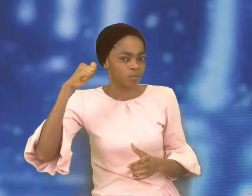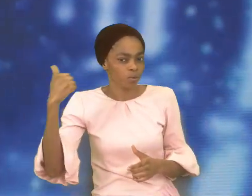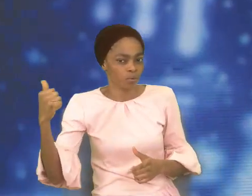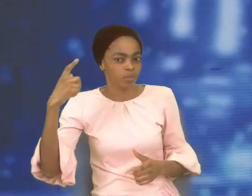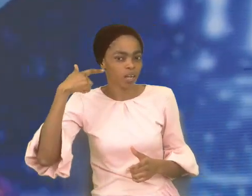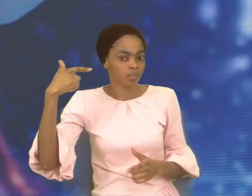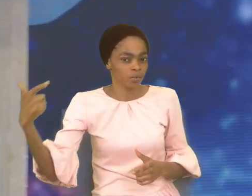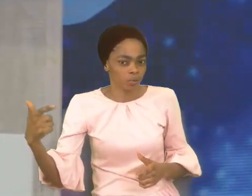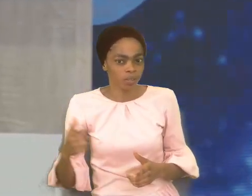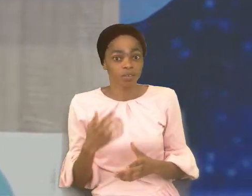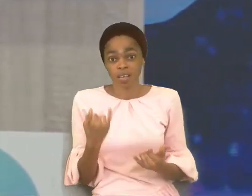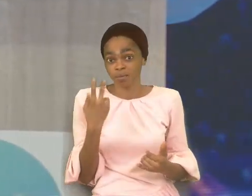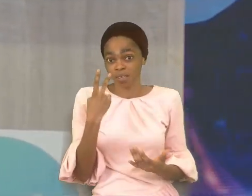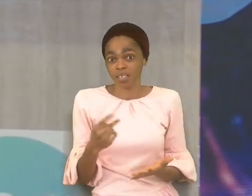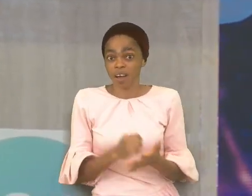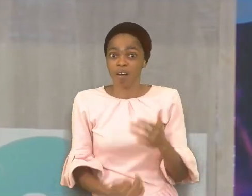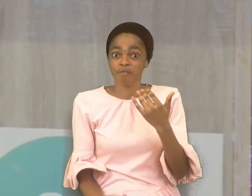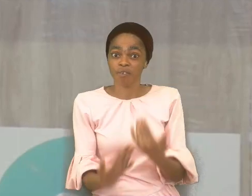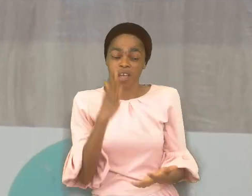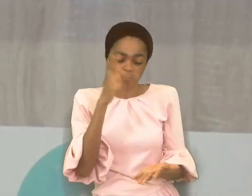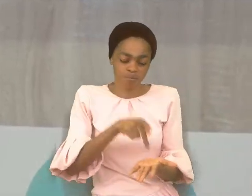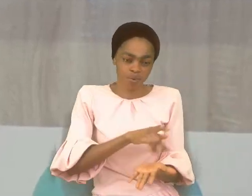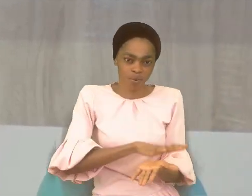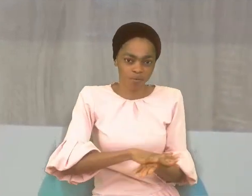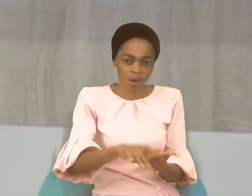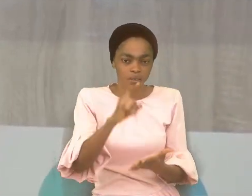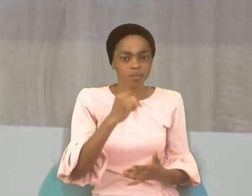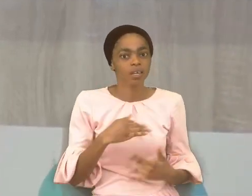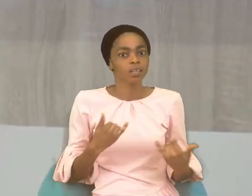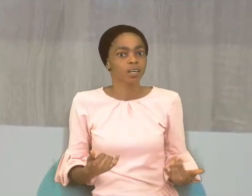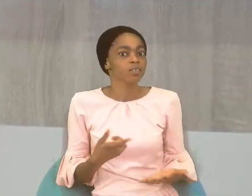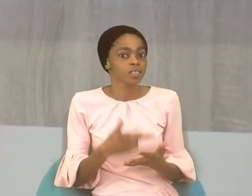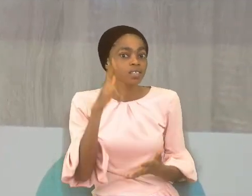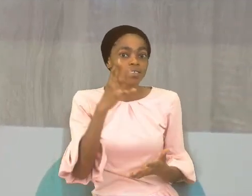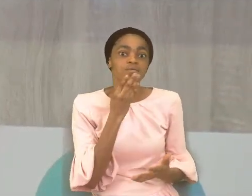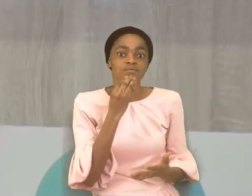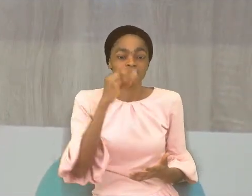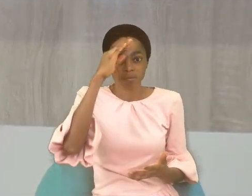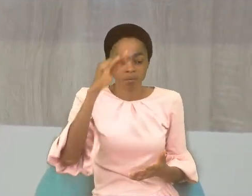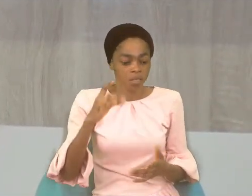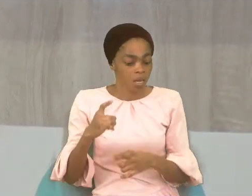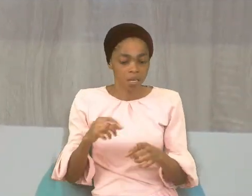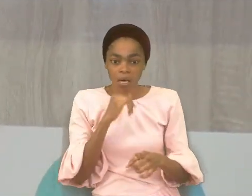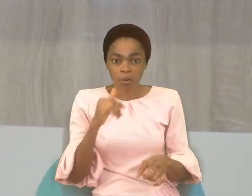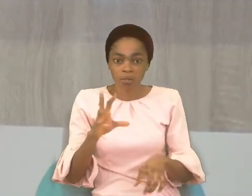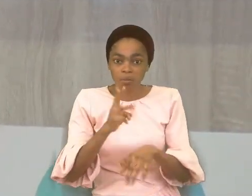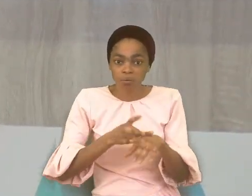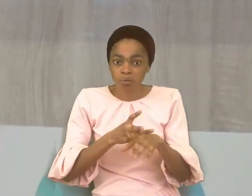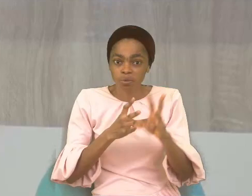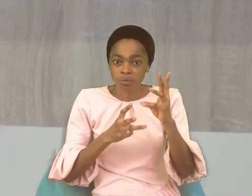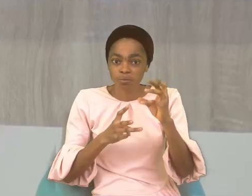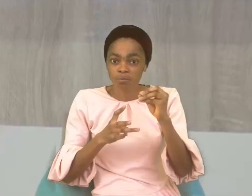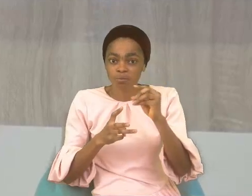Abednego, they were not chaff, they were not wood, they were not hay, they were of the stuff of a